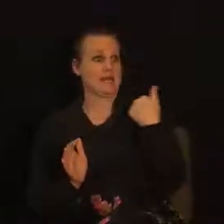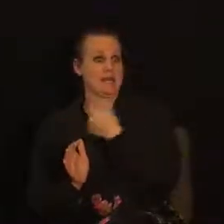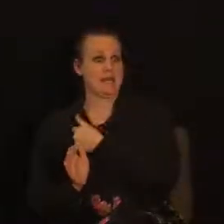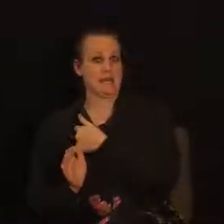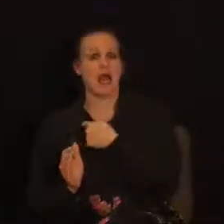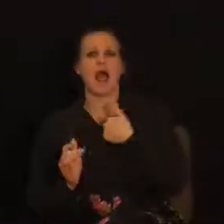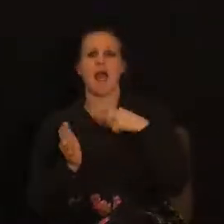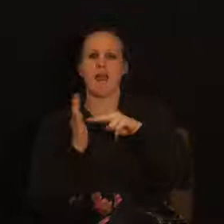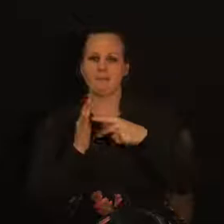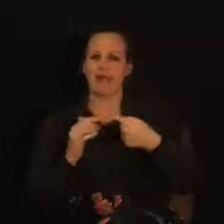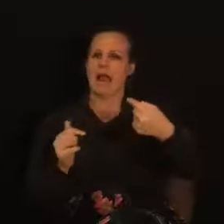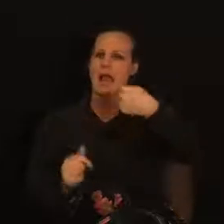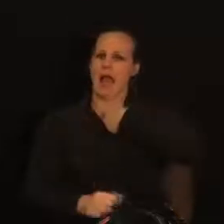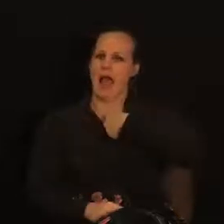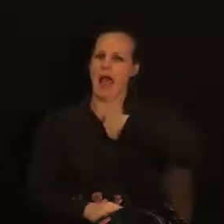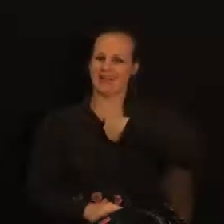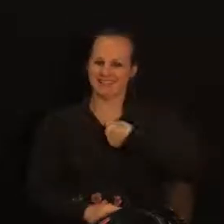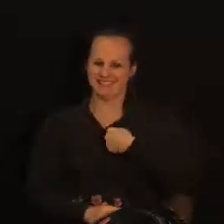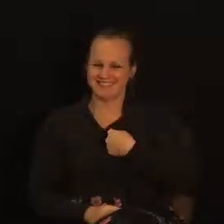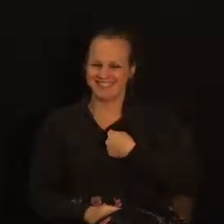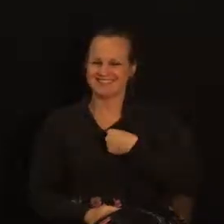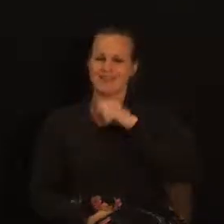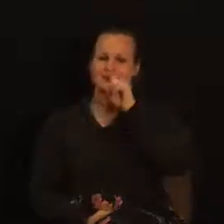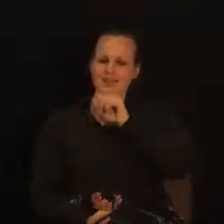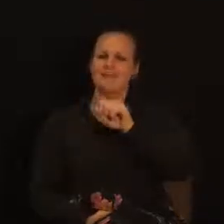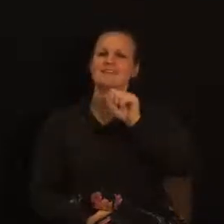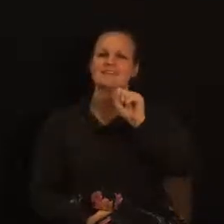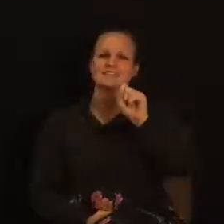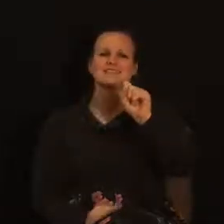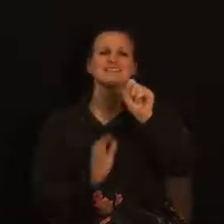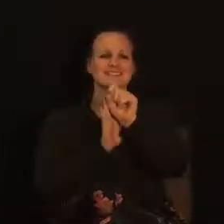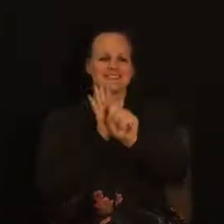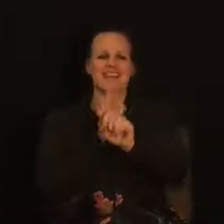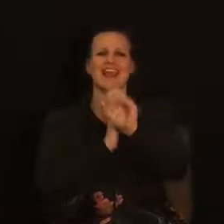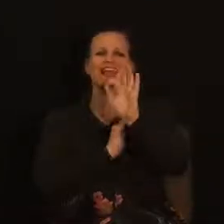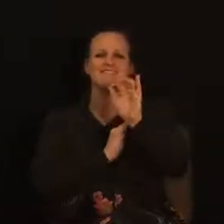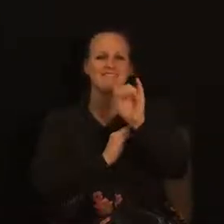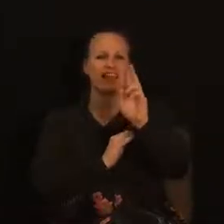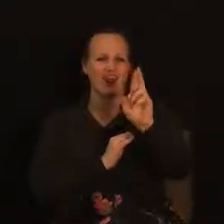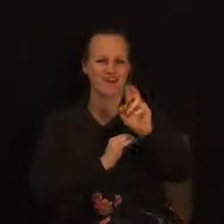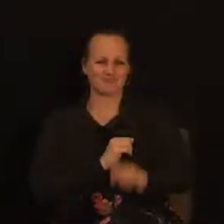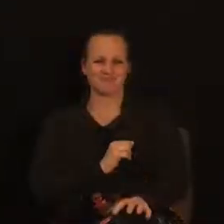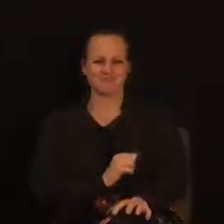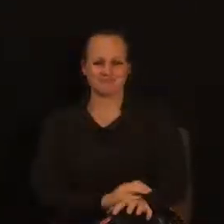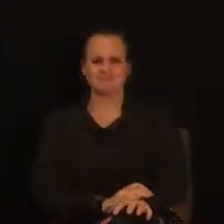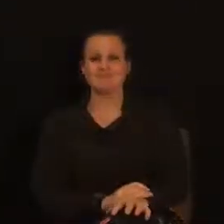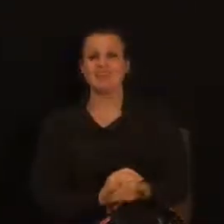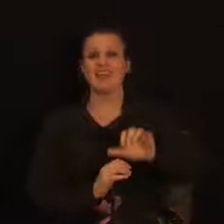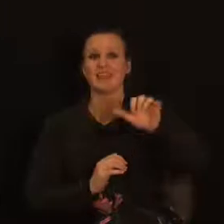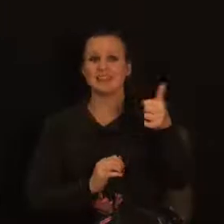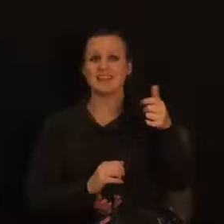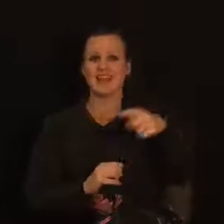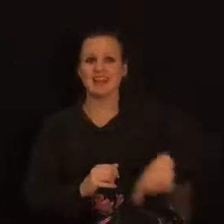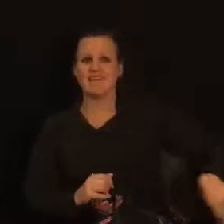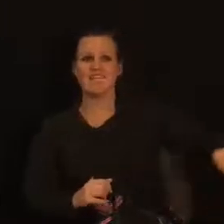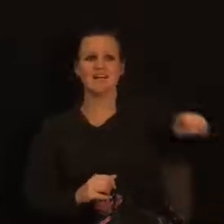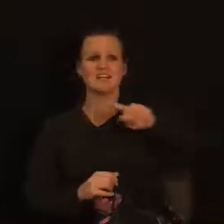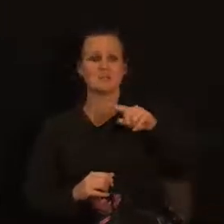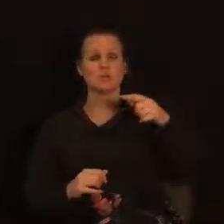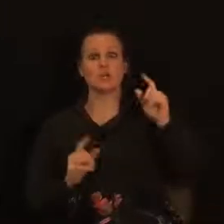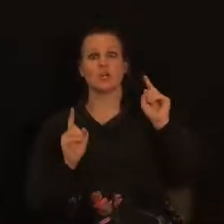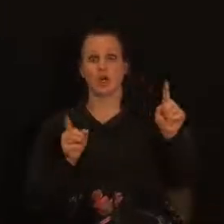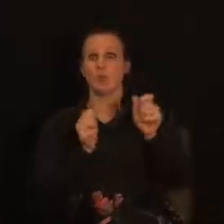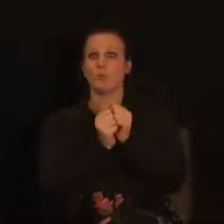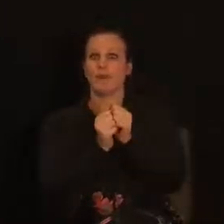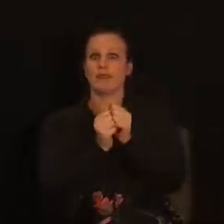not sure that all of our children share the same level of enthusiasm because there's 10 of us and we go with extended family